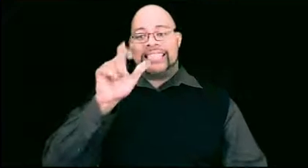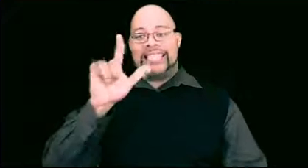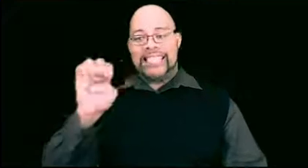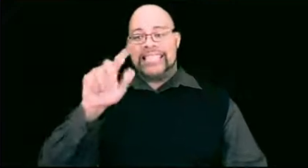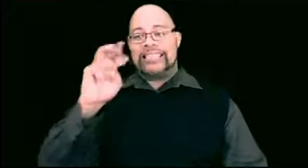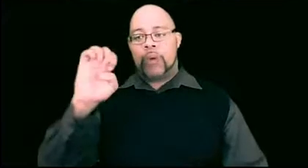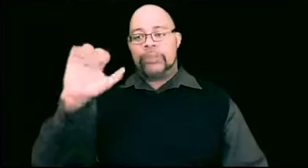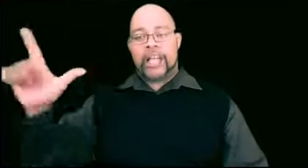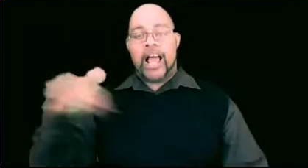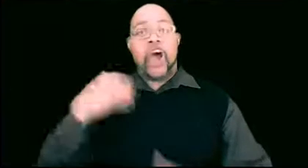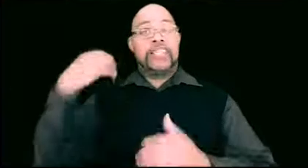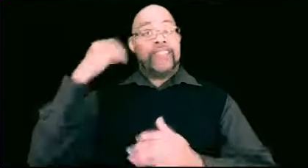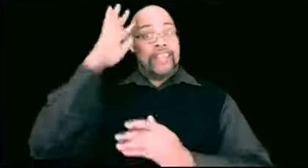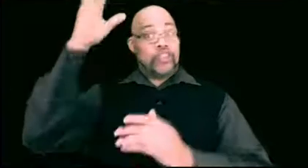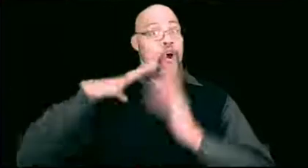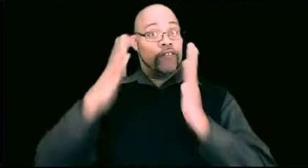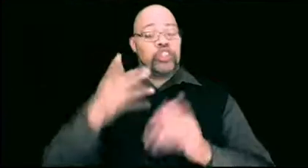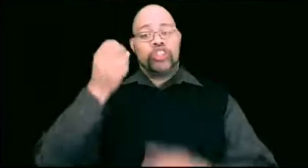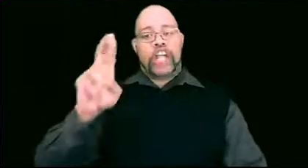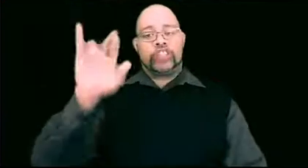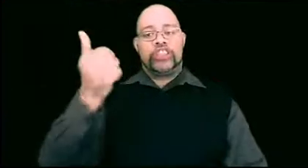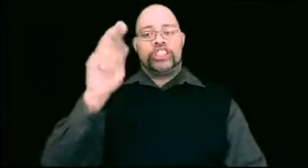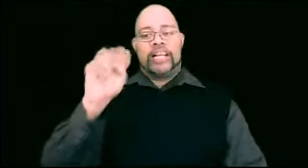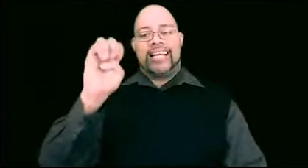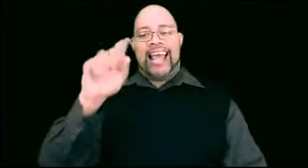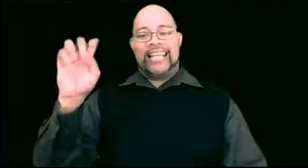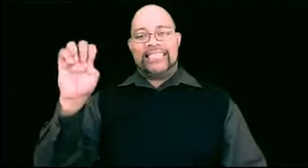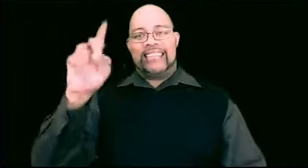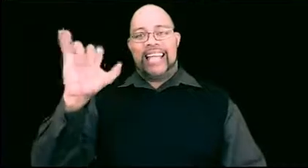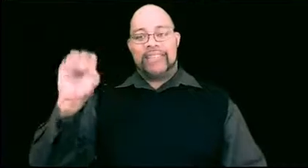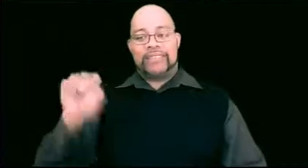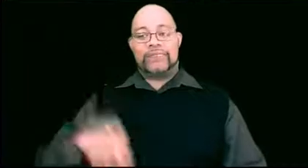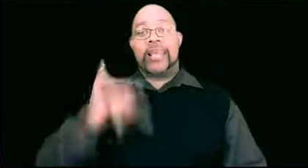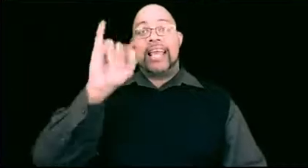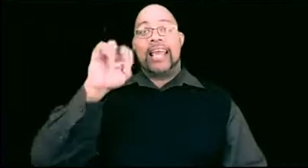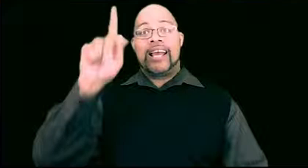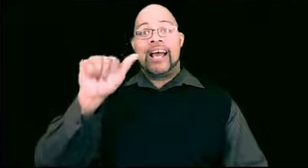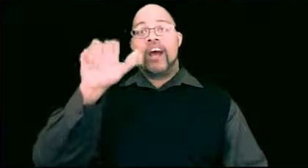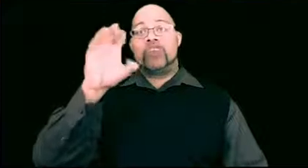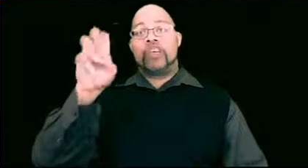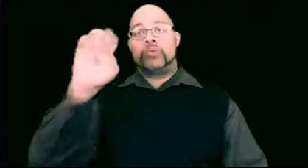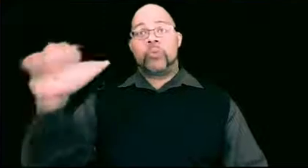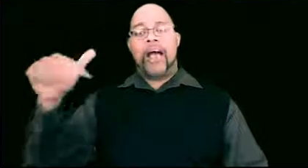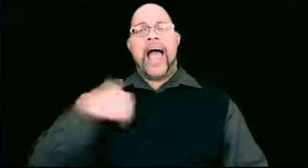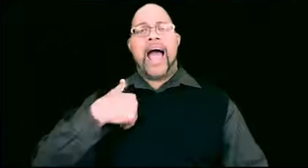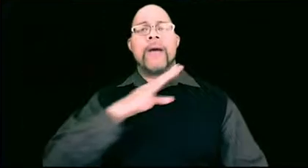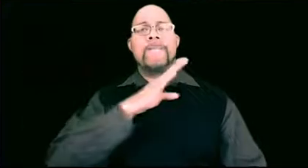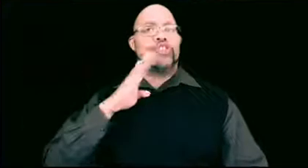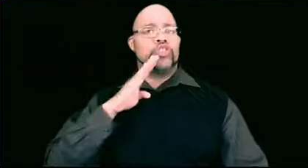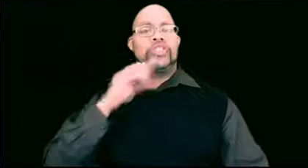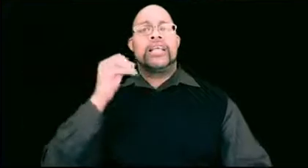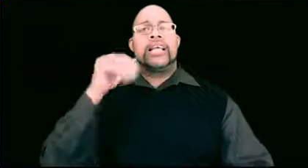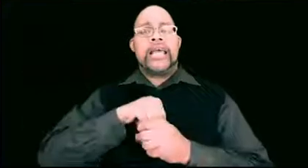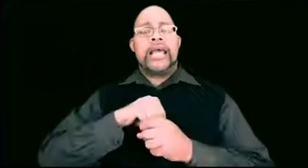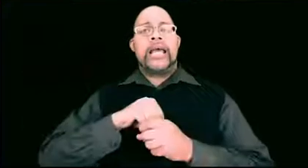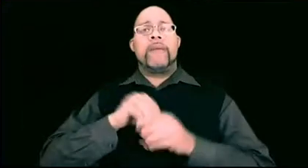Chief Operations Officer, Leslie Townsell, and our Chief Innovation Officer, Dr. Jeanette Davis. Inka Cresswell